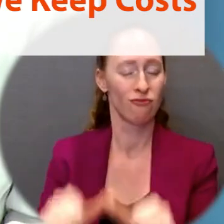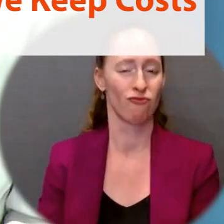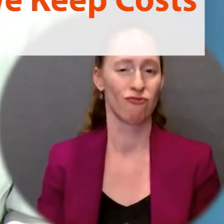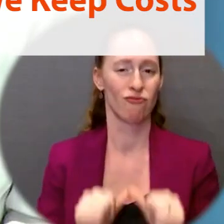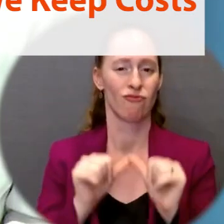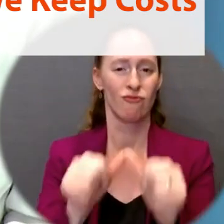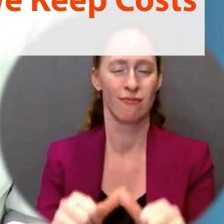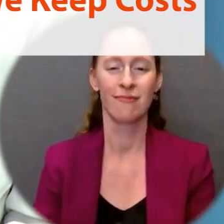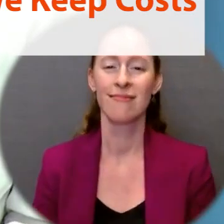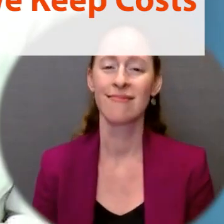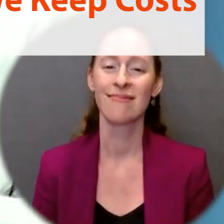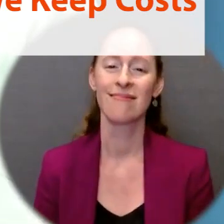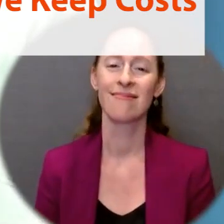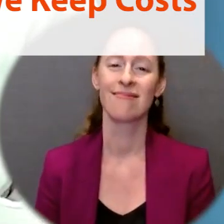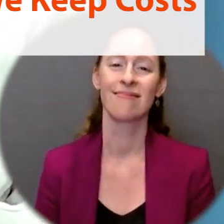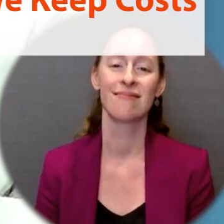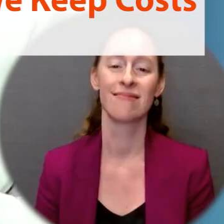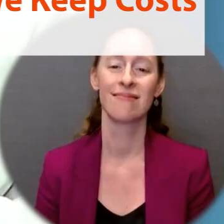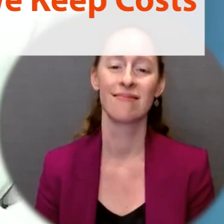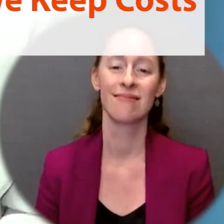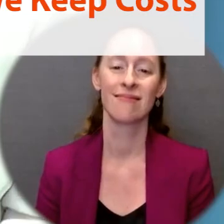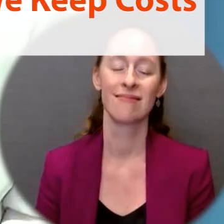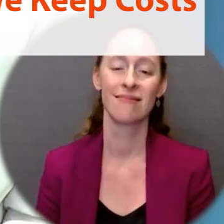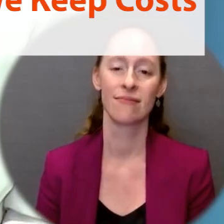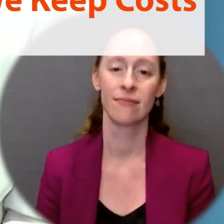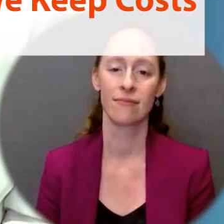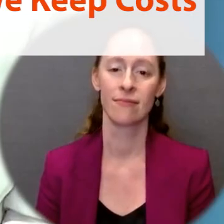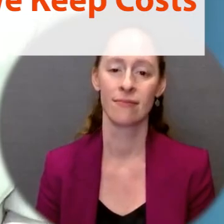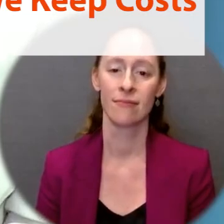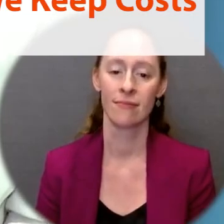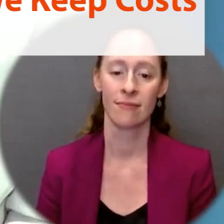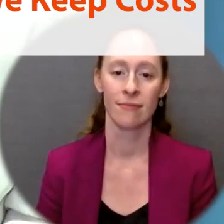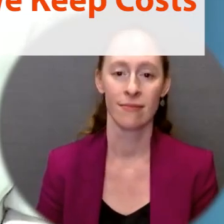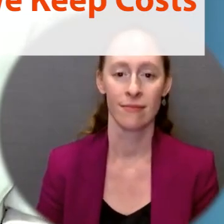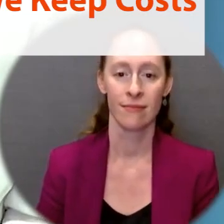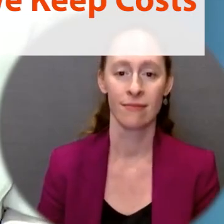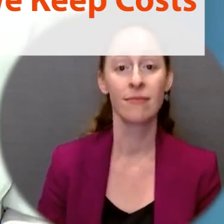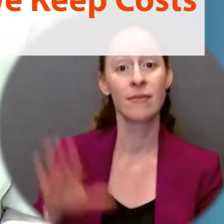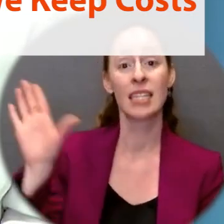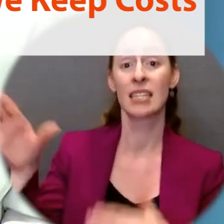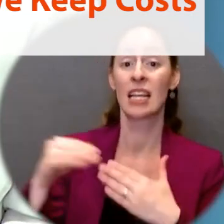It's been work that, again, his leadership from the Strategic Petroleum